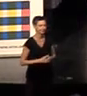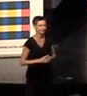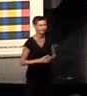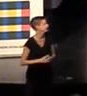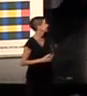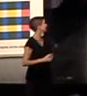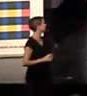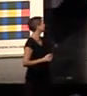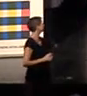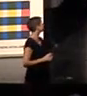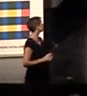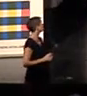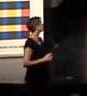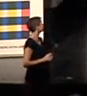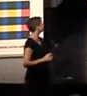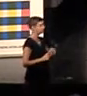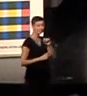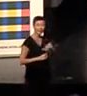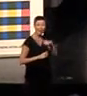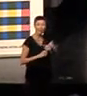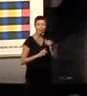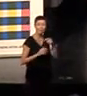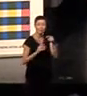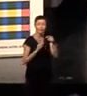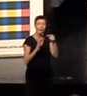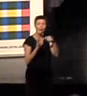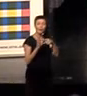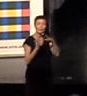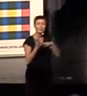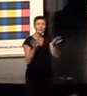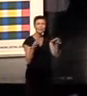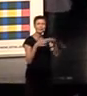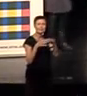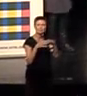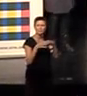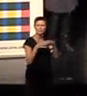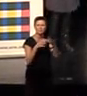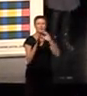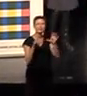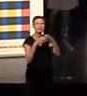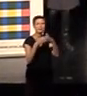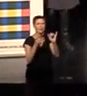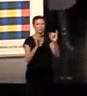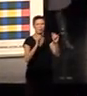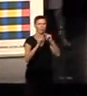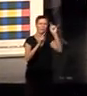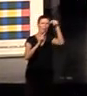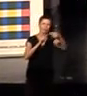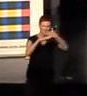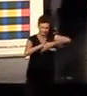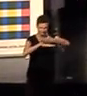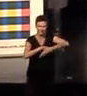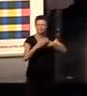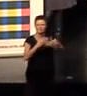aan en de de team alle teams van papier mijn kling ja zo unified